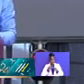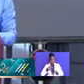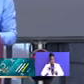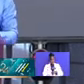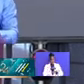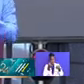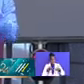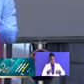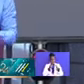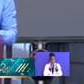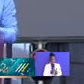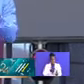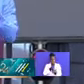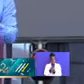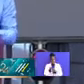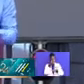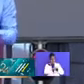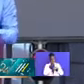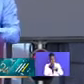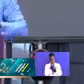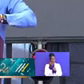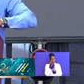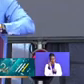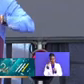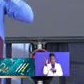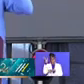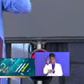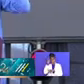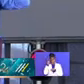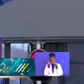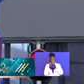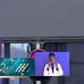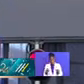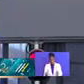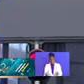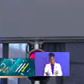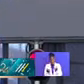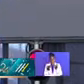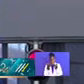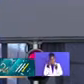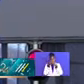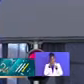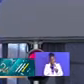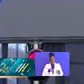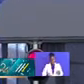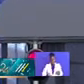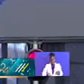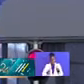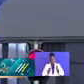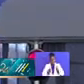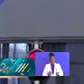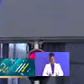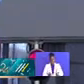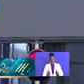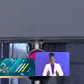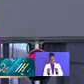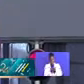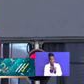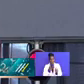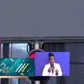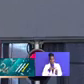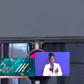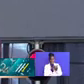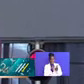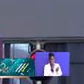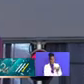to destroy the work of the devil and to lift up the name of the Lord is somebody with me so that is